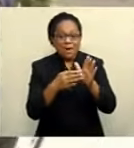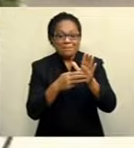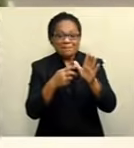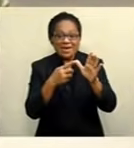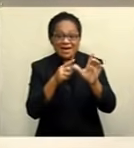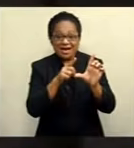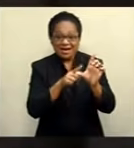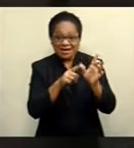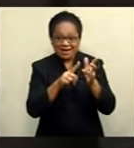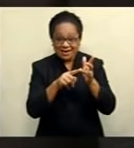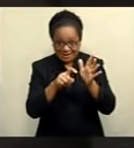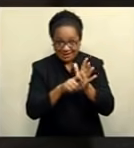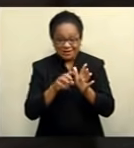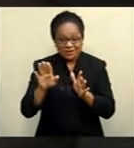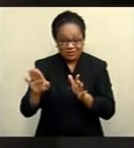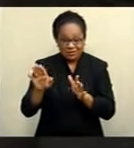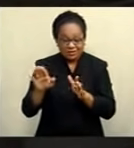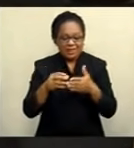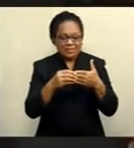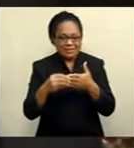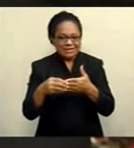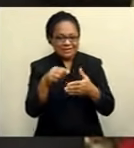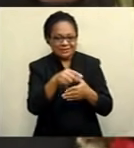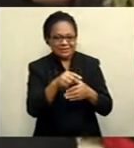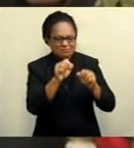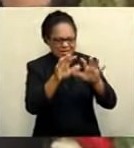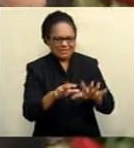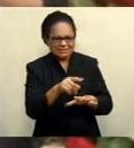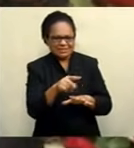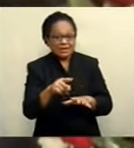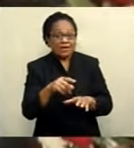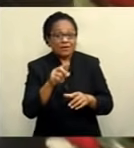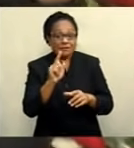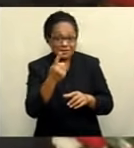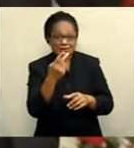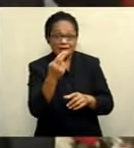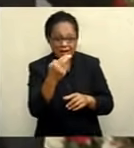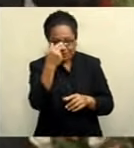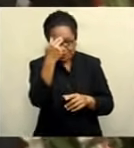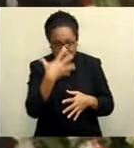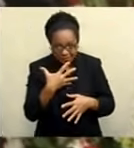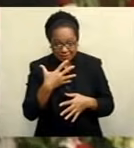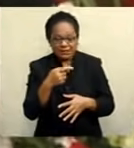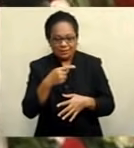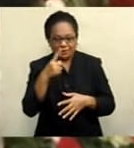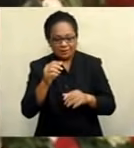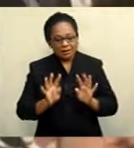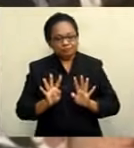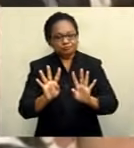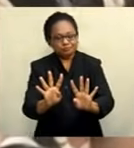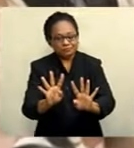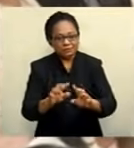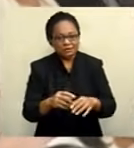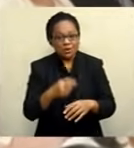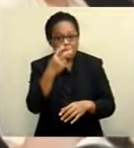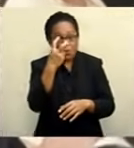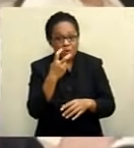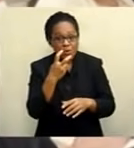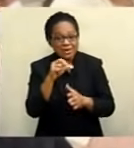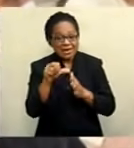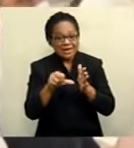of Lima, and couples had to go through a health screening before they were allowed to attend. The oldest couple there were